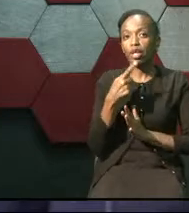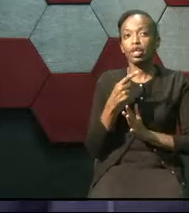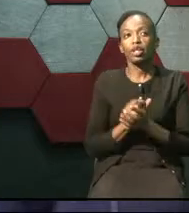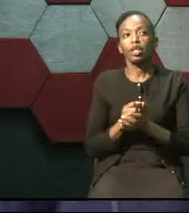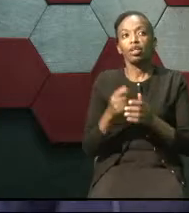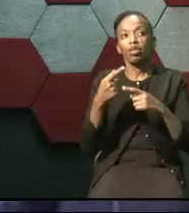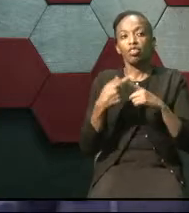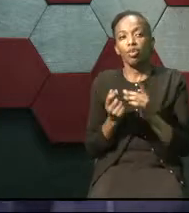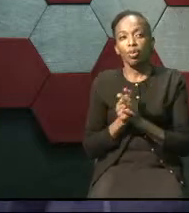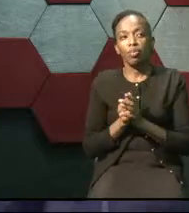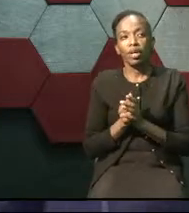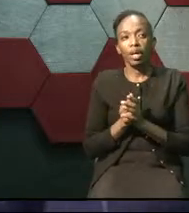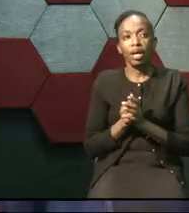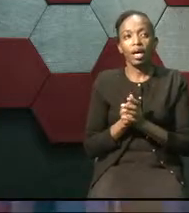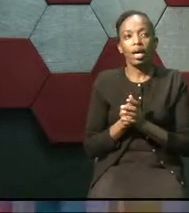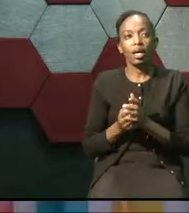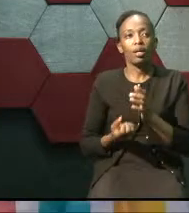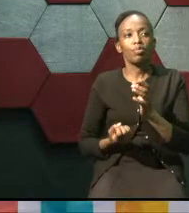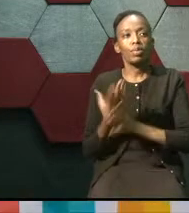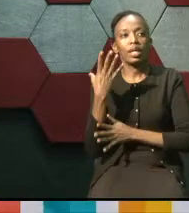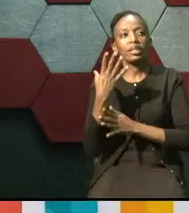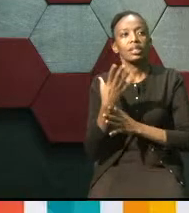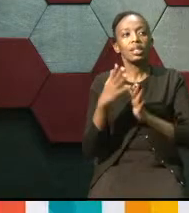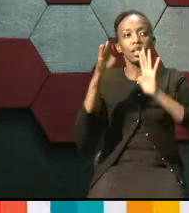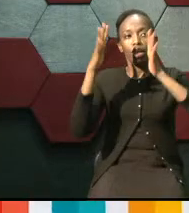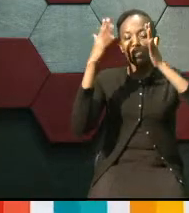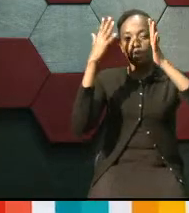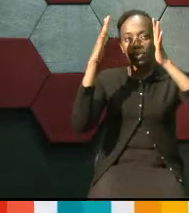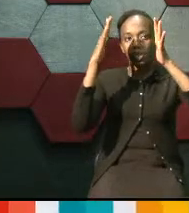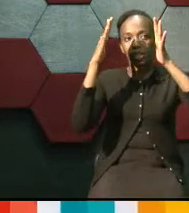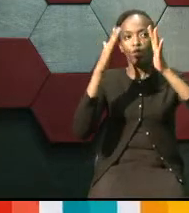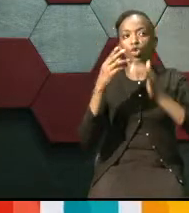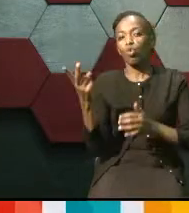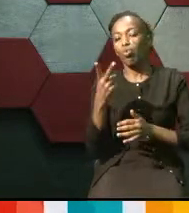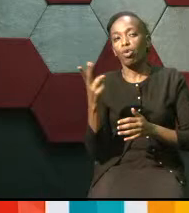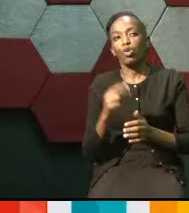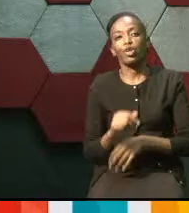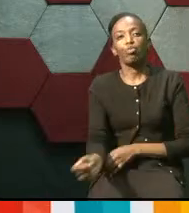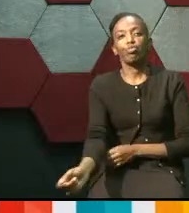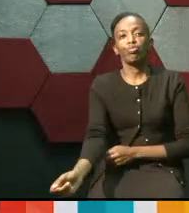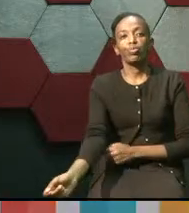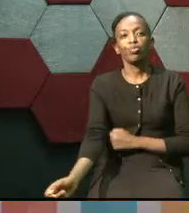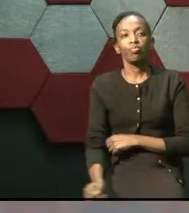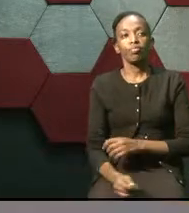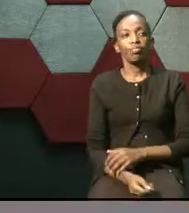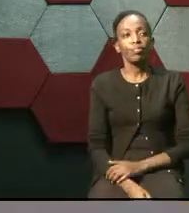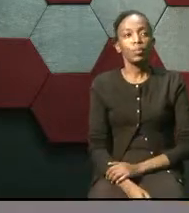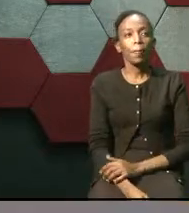Justica Genderusa plant. Congratulations, Claire and Valerie.